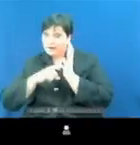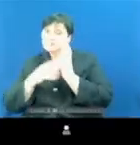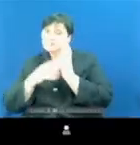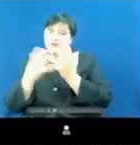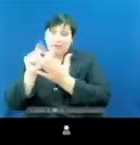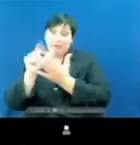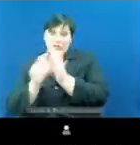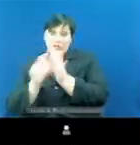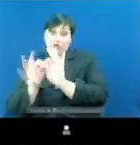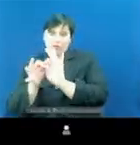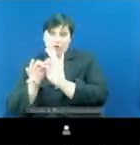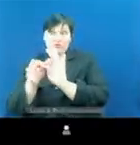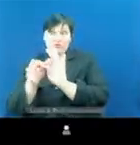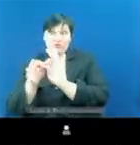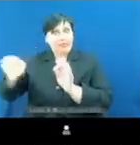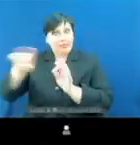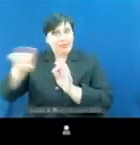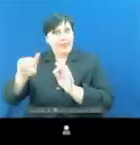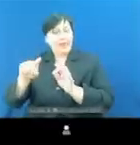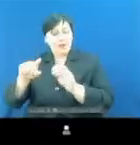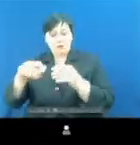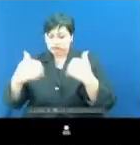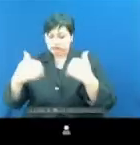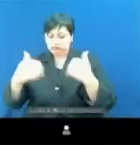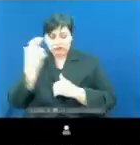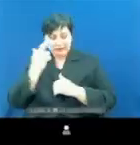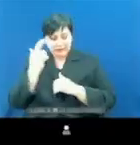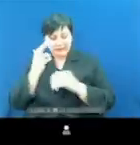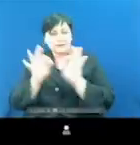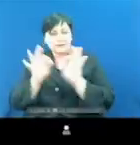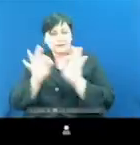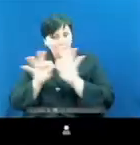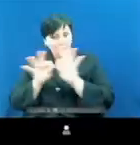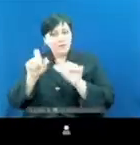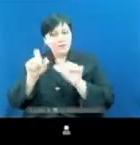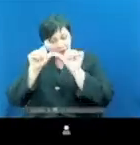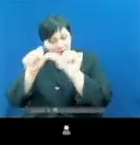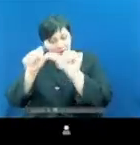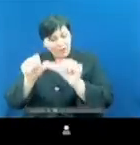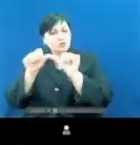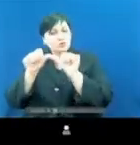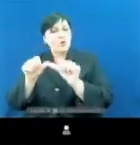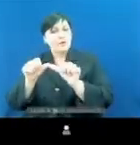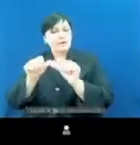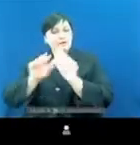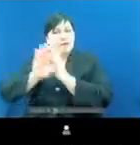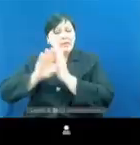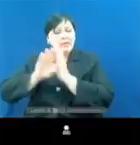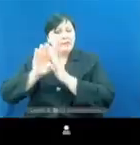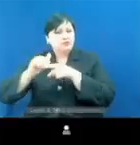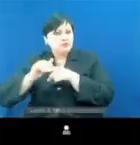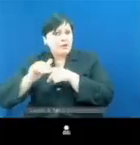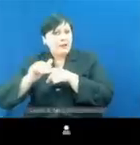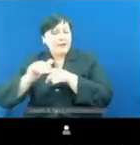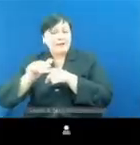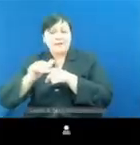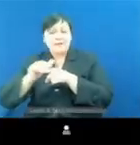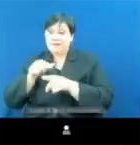the need for ongoing continuing development and training because it's not an easy area to